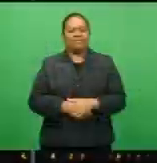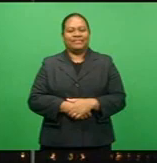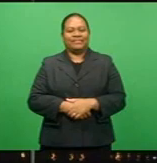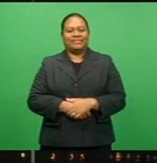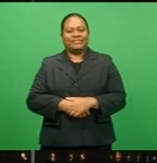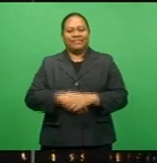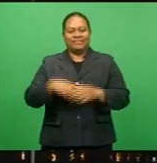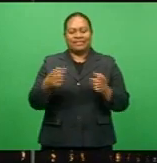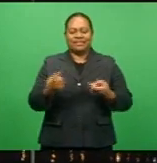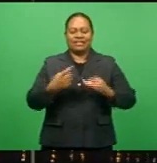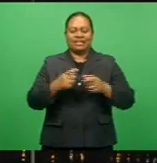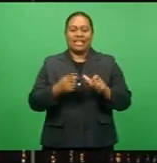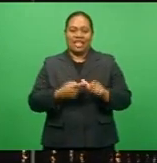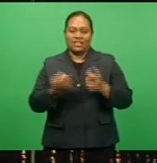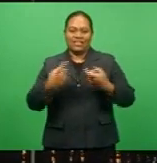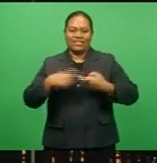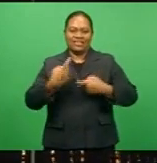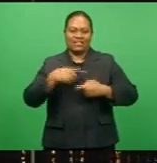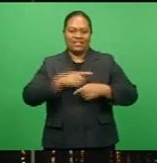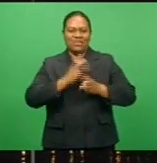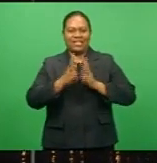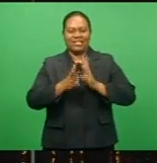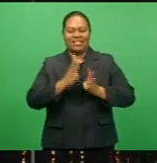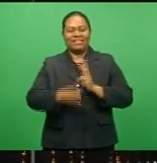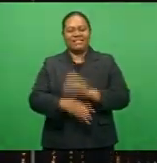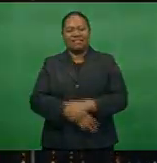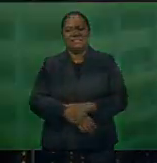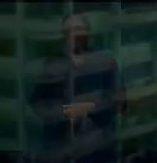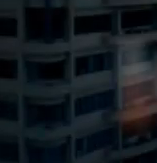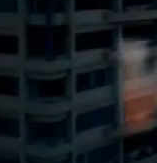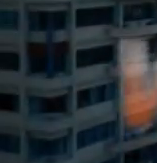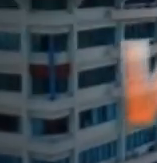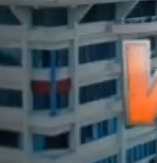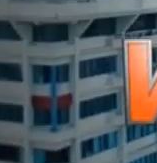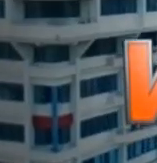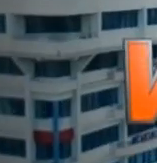And Angie joins us now with the latest in weather.